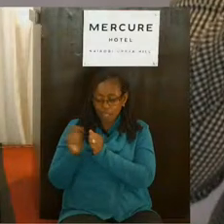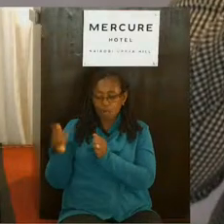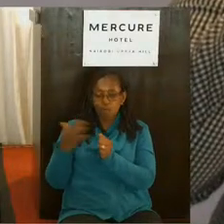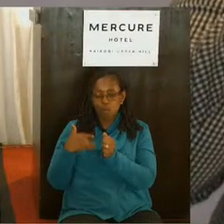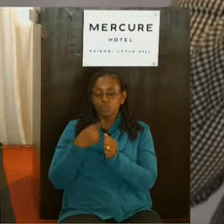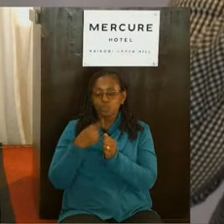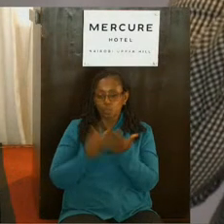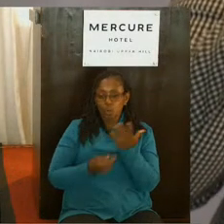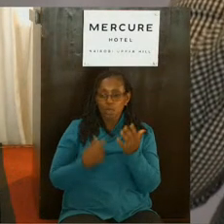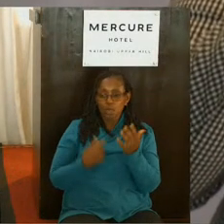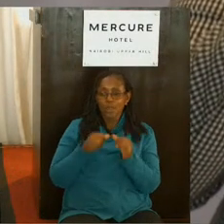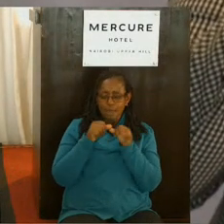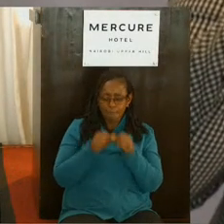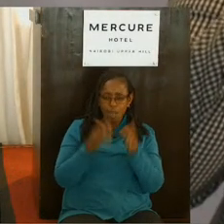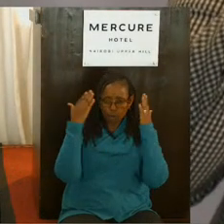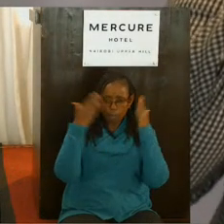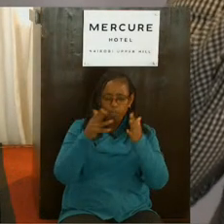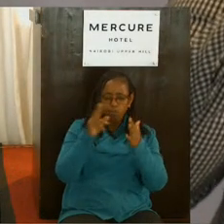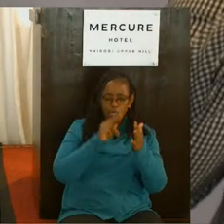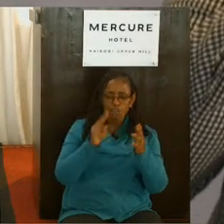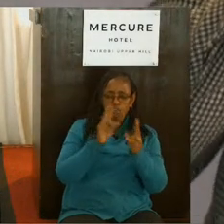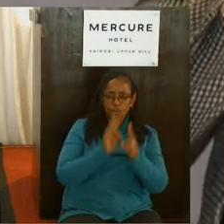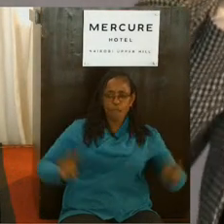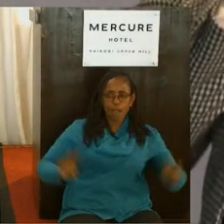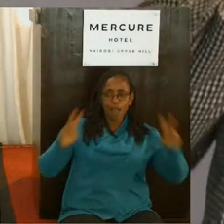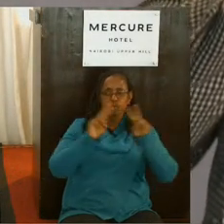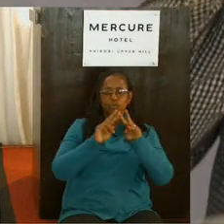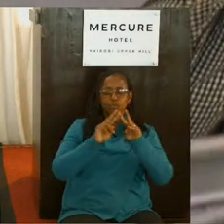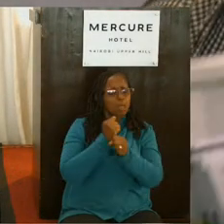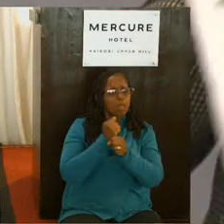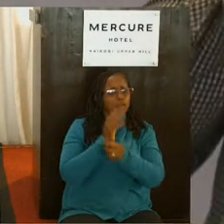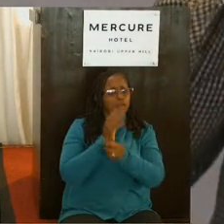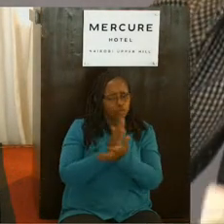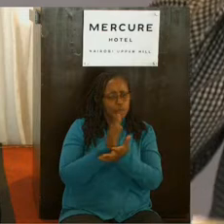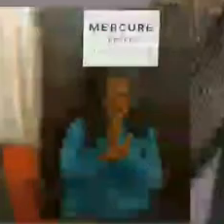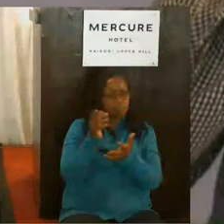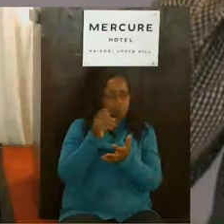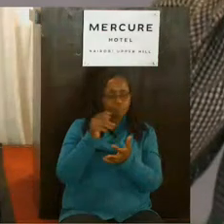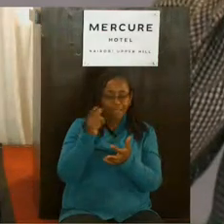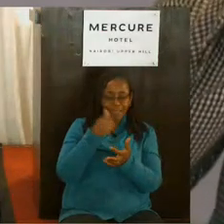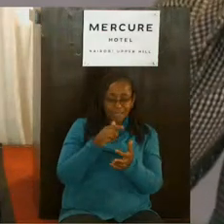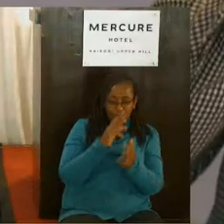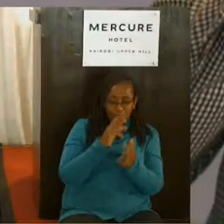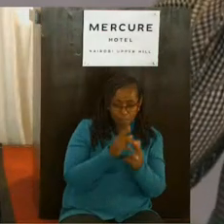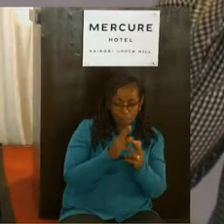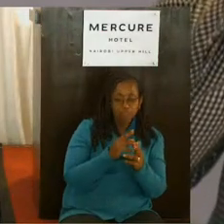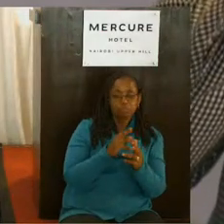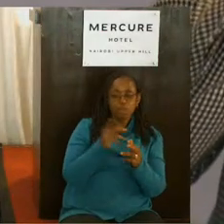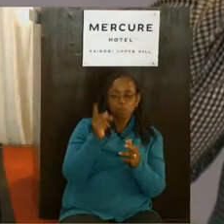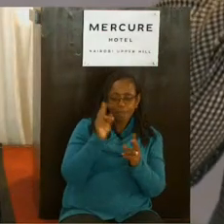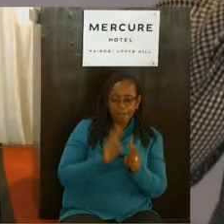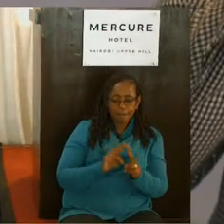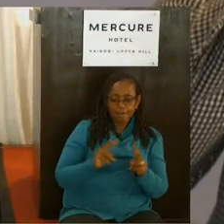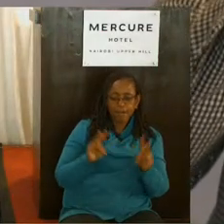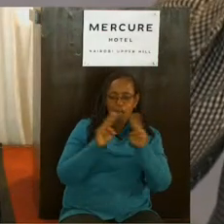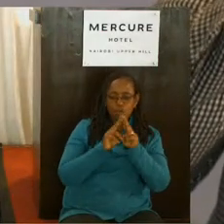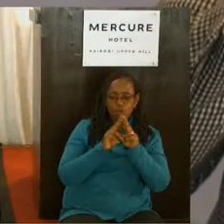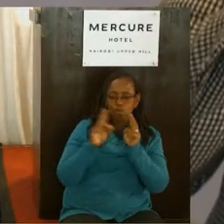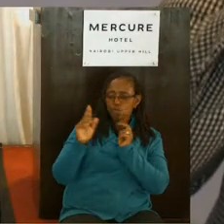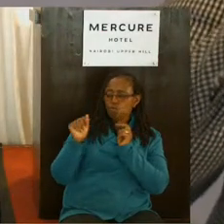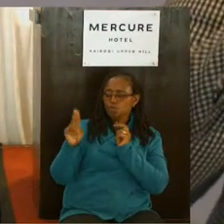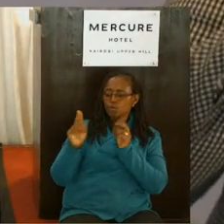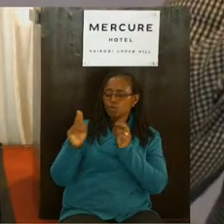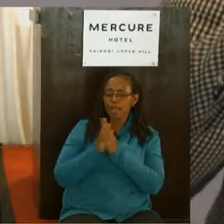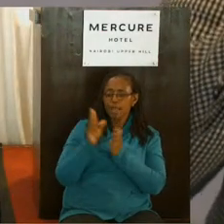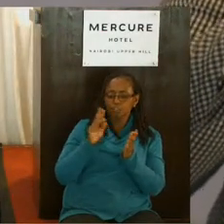remain committed to National values Who Remain committed to ensuring that our report in our reportage we value utu and